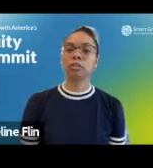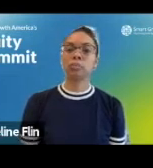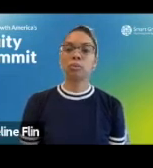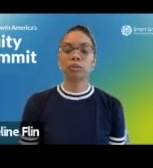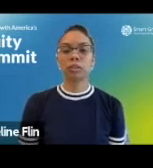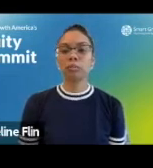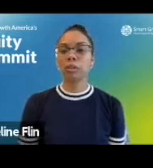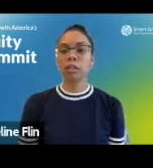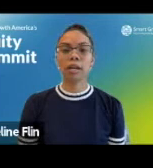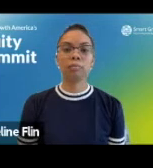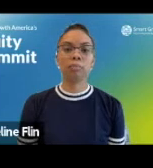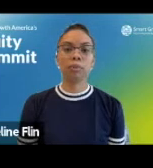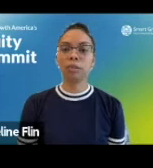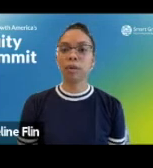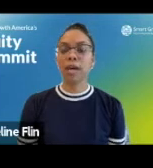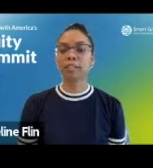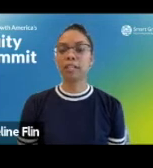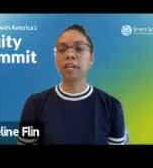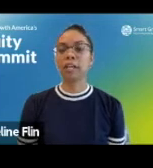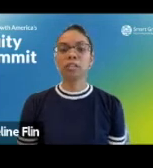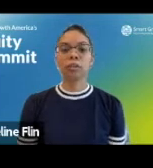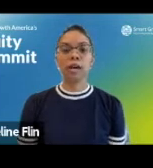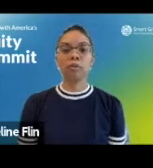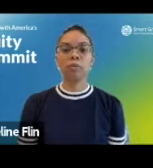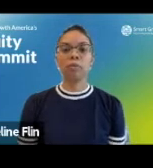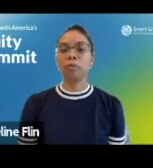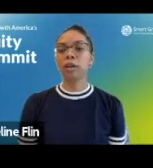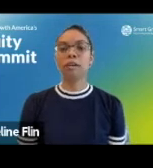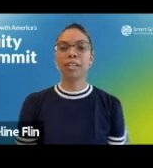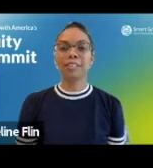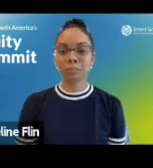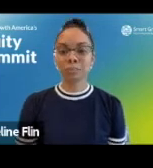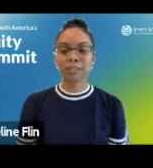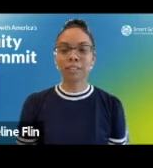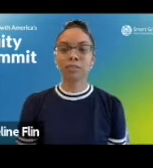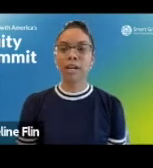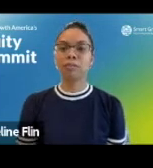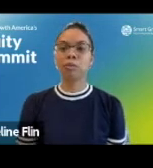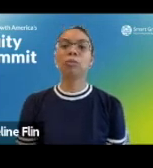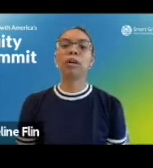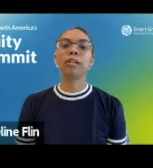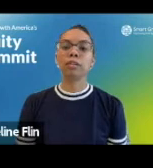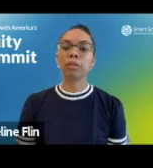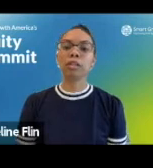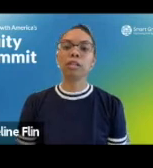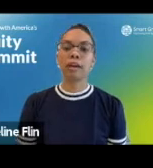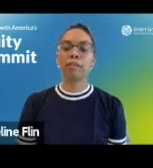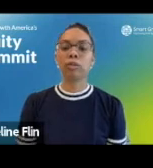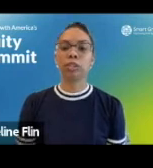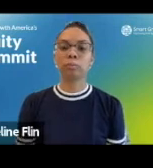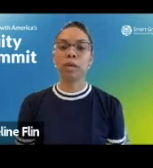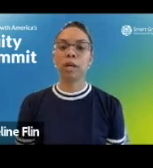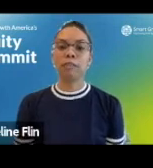can support the community, that can build capacity, so that we're not in this process forever. We want the community to